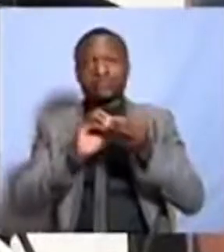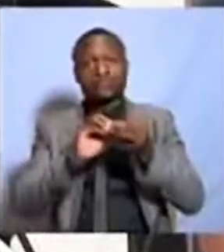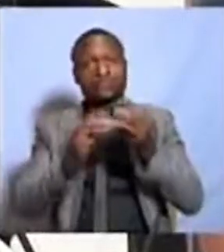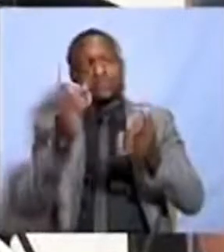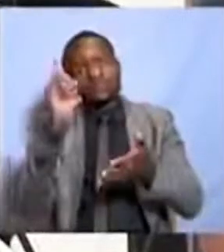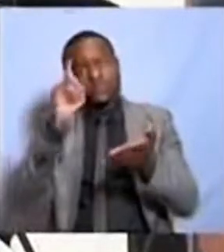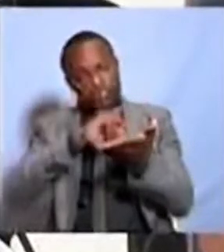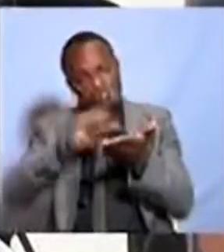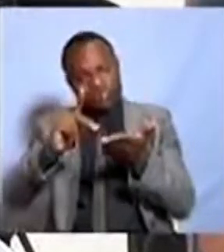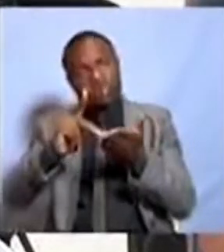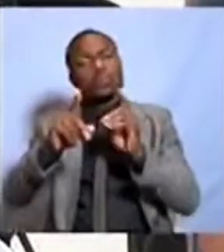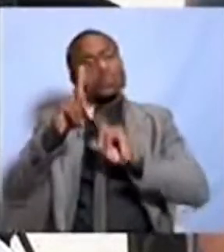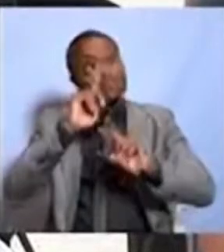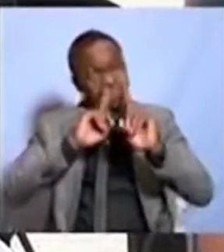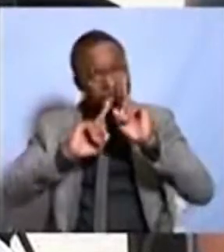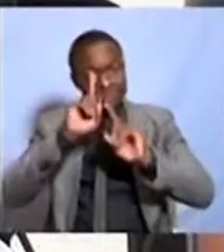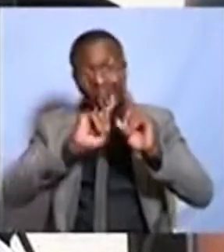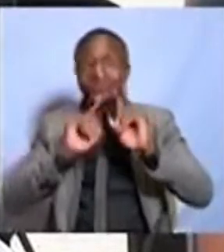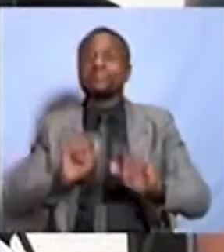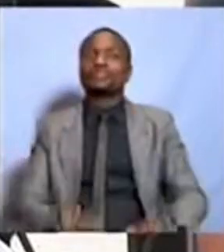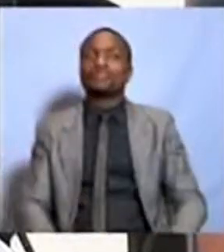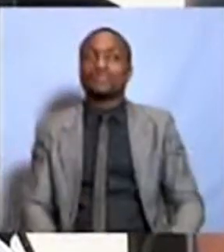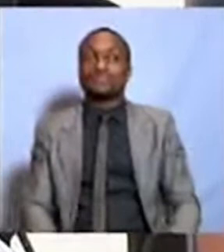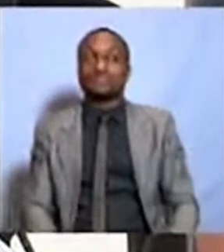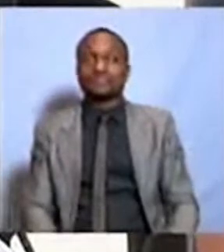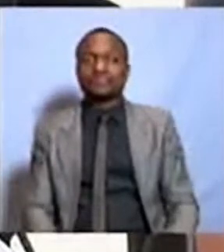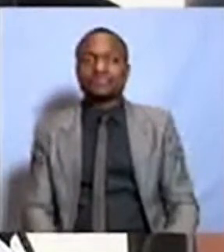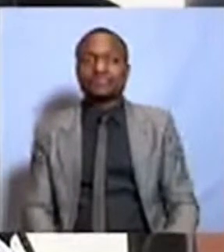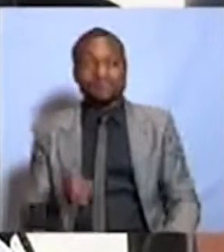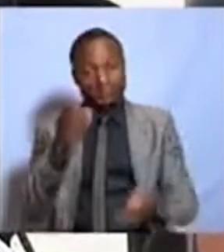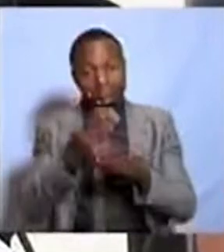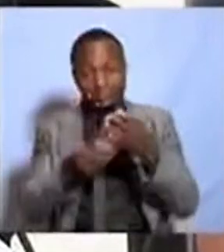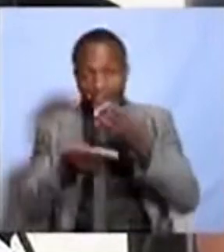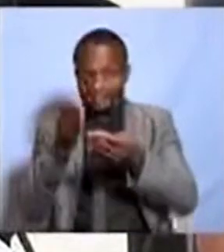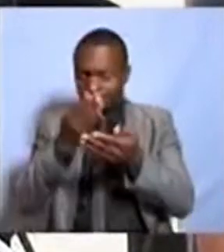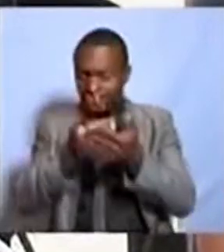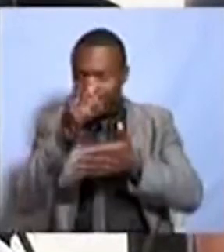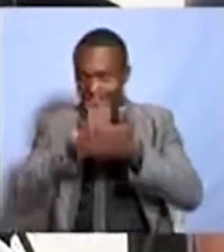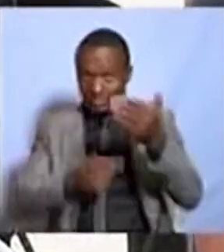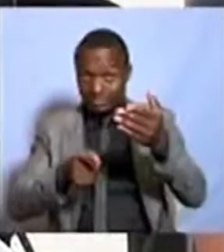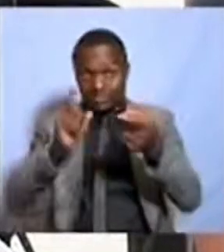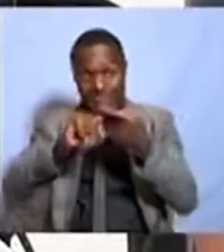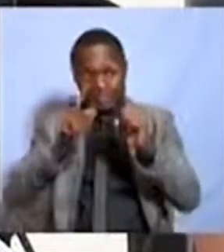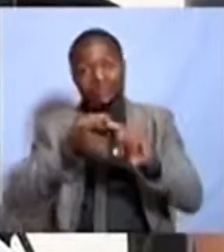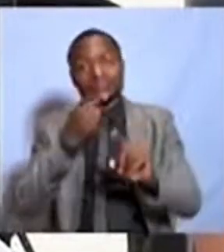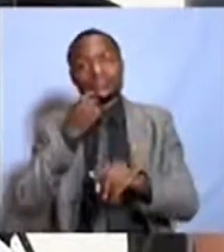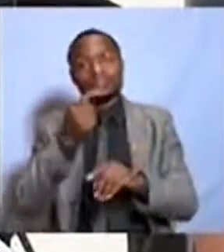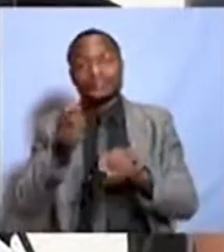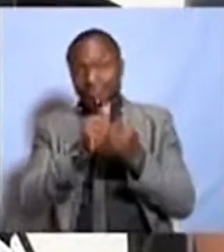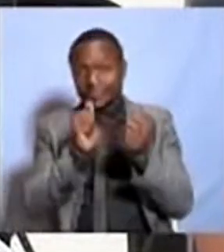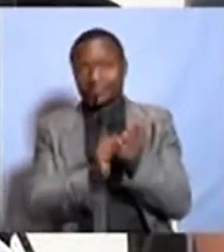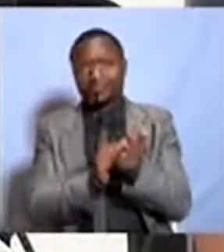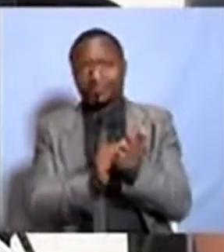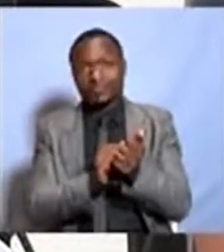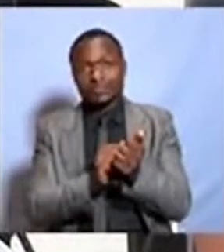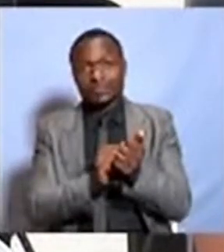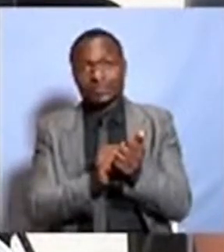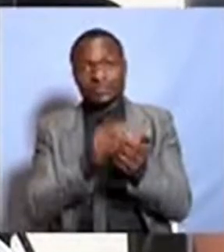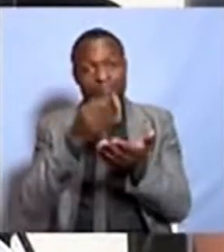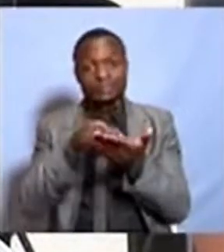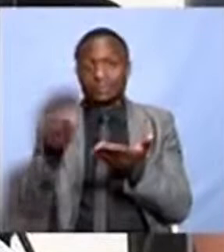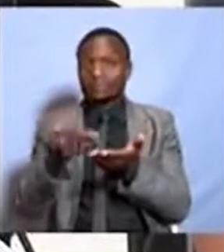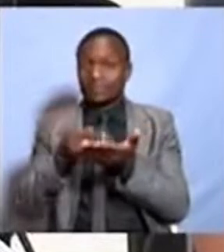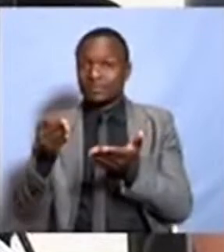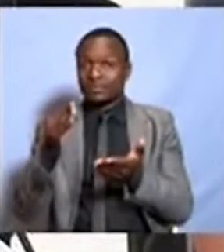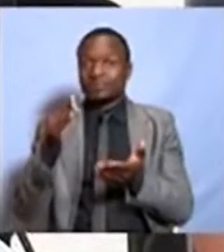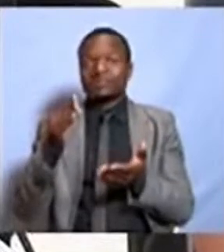week for us to deliberate. And then also, just to also contribute to what my colleague has already mentioned concerning the inputs, CSPR